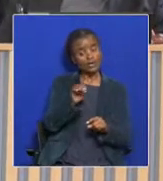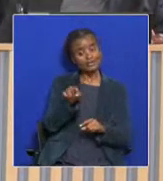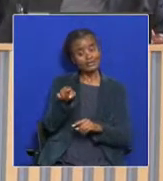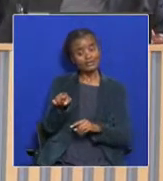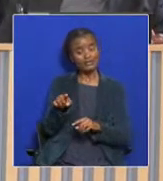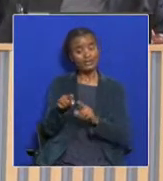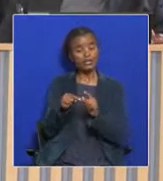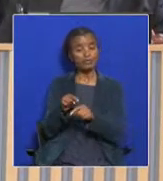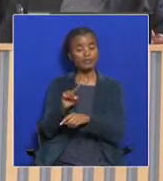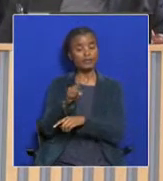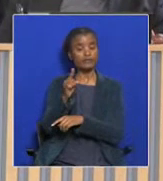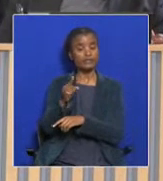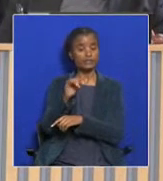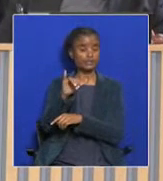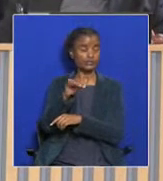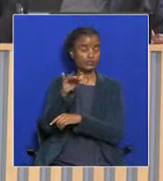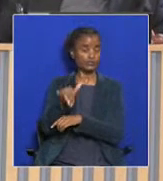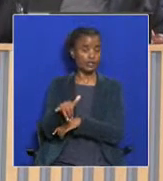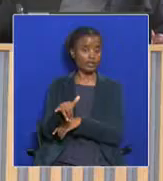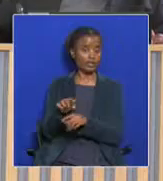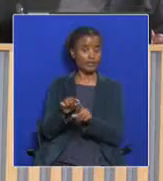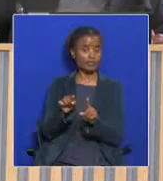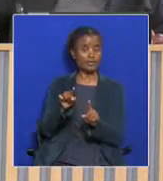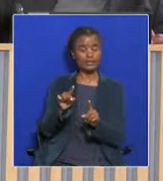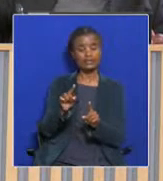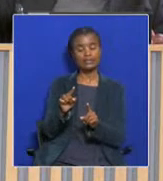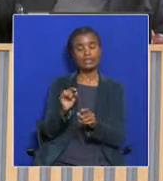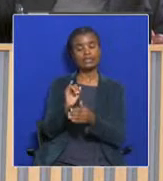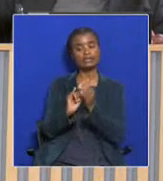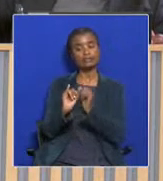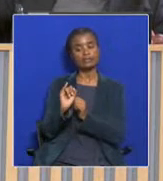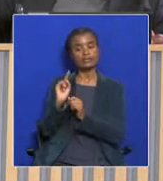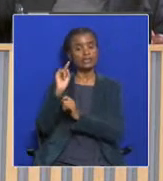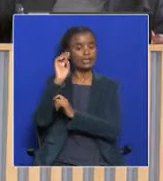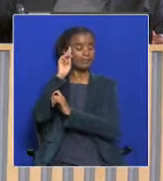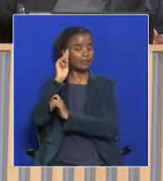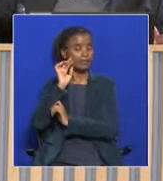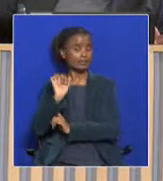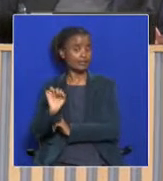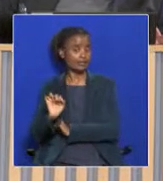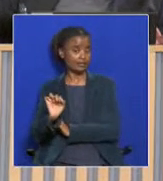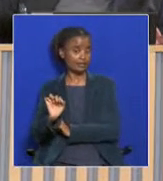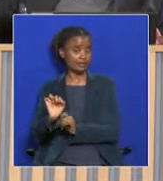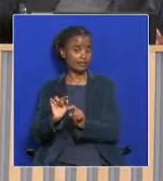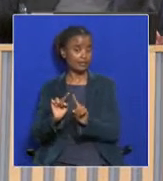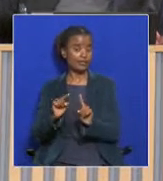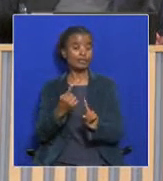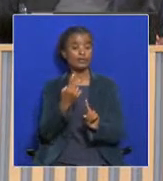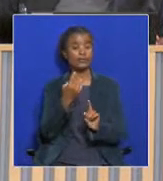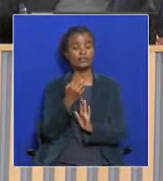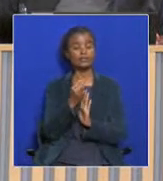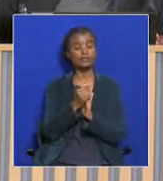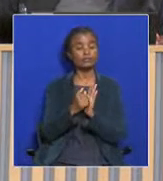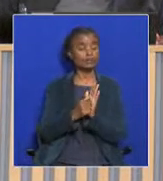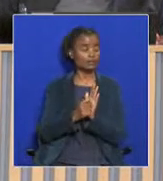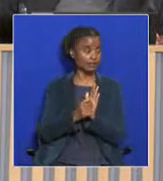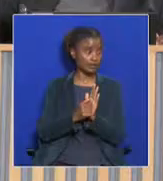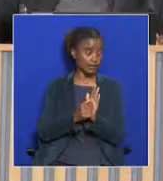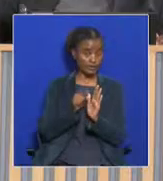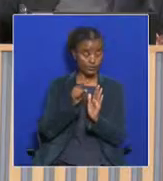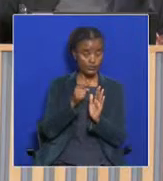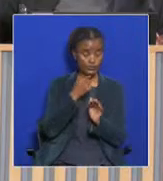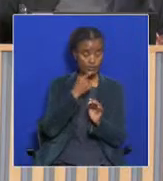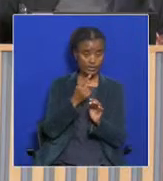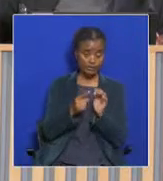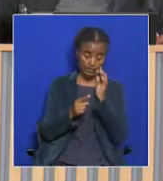It wasn't an independent recollection, because in the one statement, you're saying had she been asked